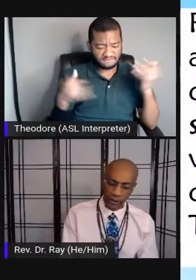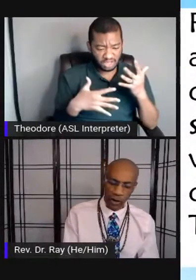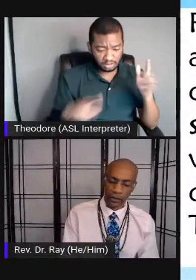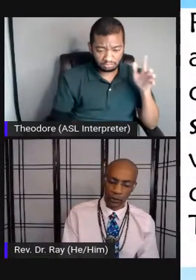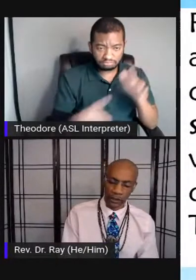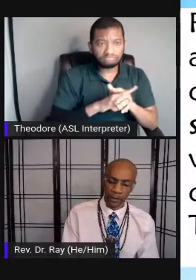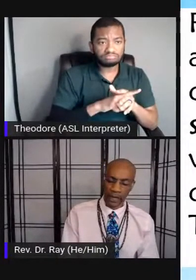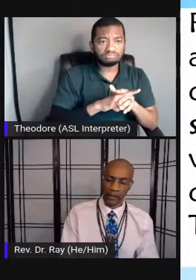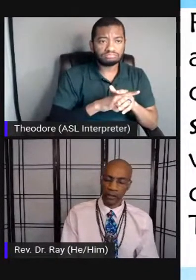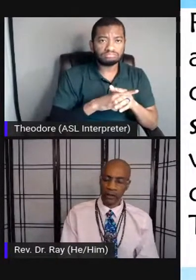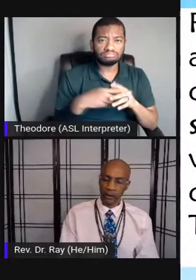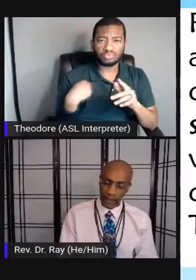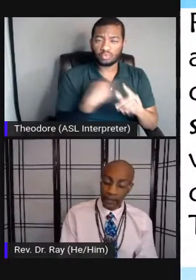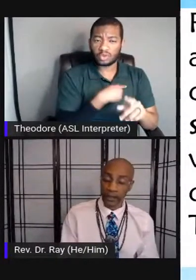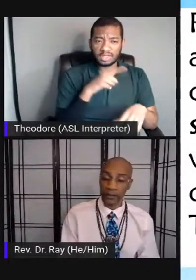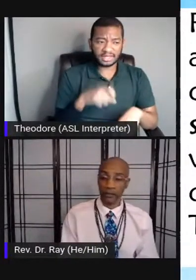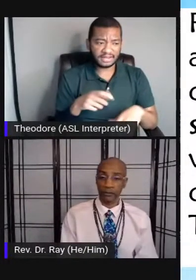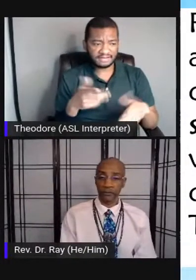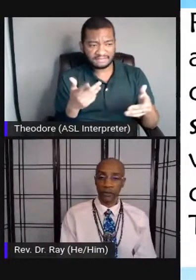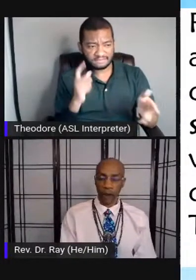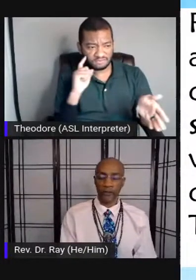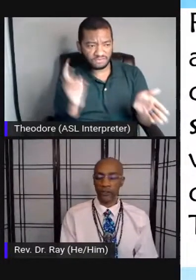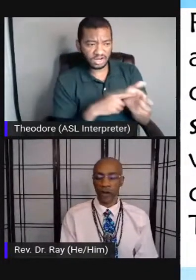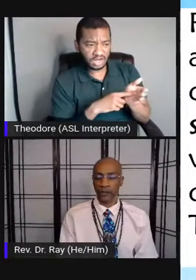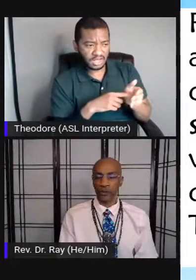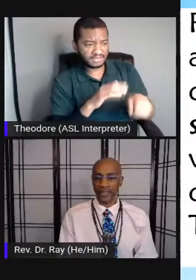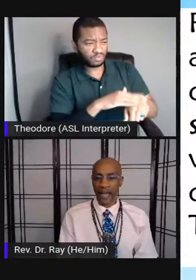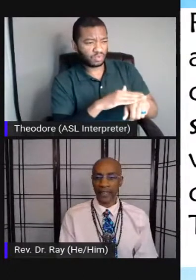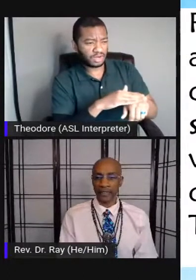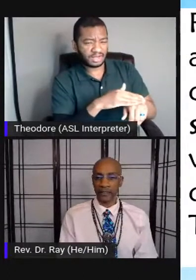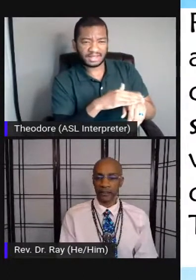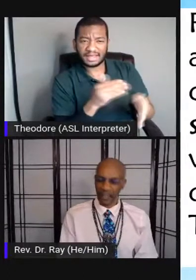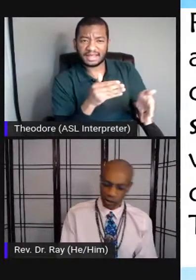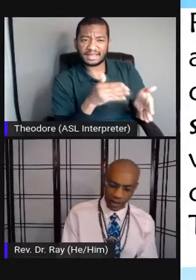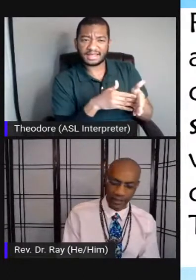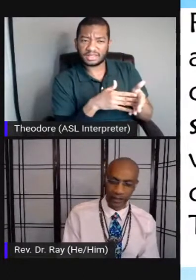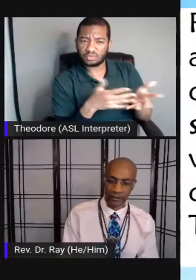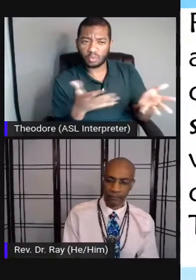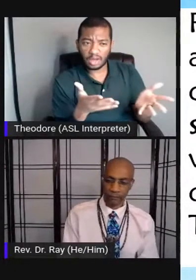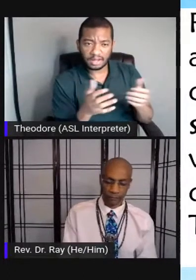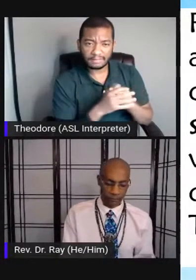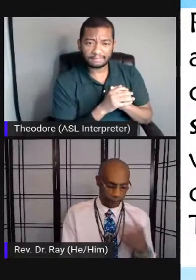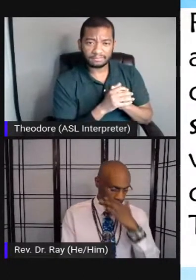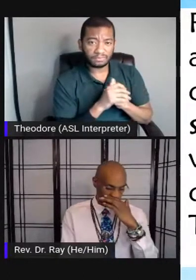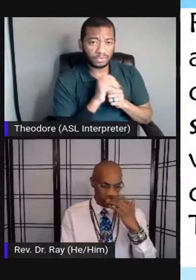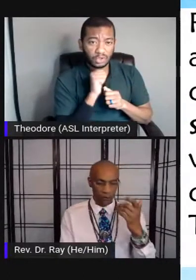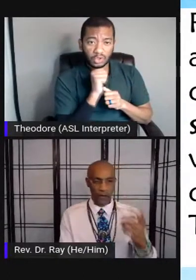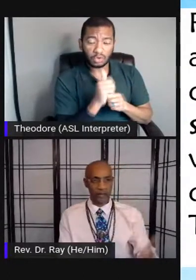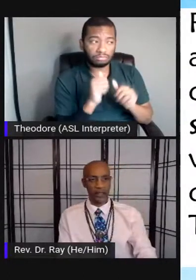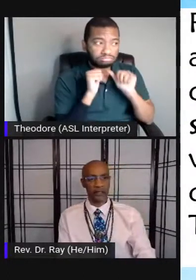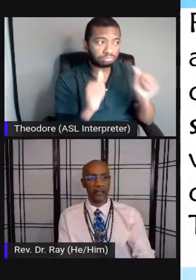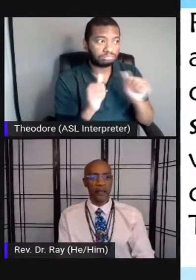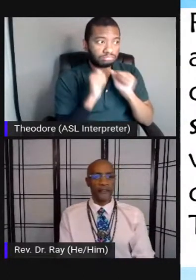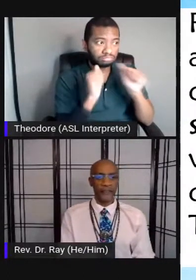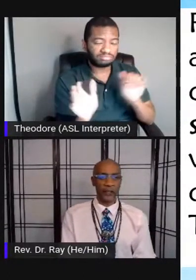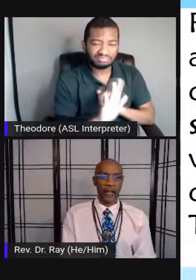Rather than trying to eliminate it, heal it. Rather than trying to deny it, address it. Reverend Ray